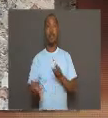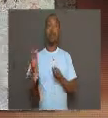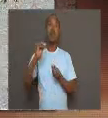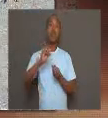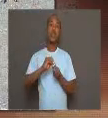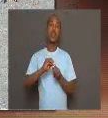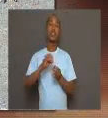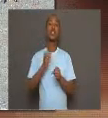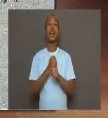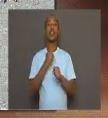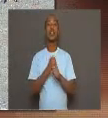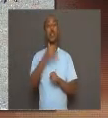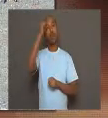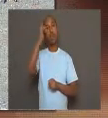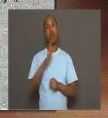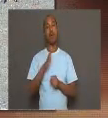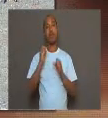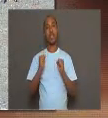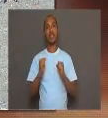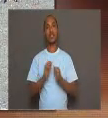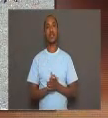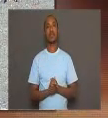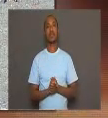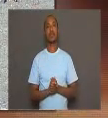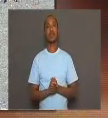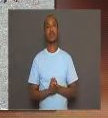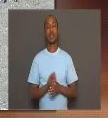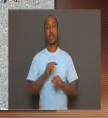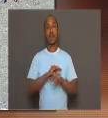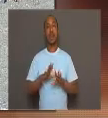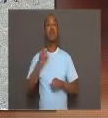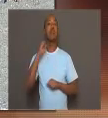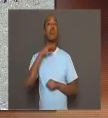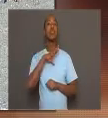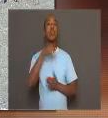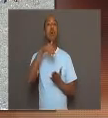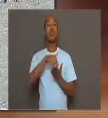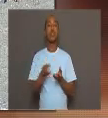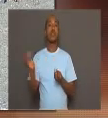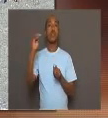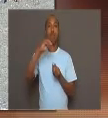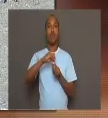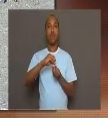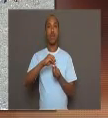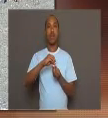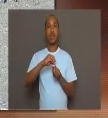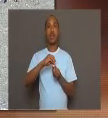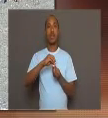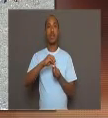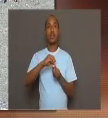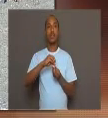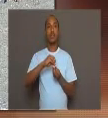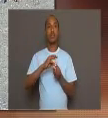the activity of human beings. Land pollution also involves the misuse of